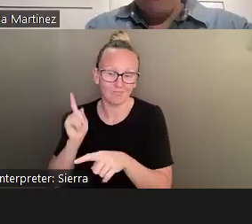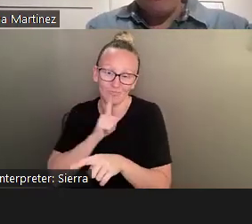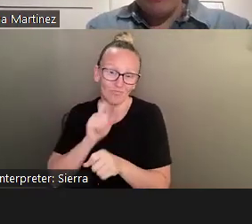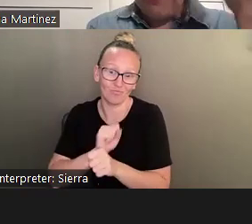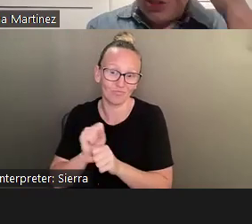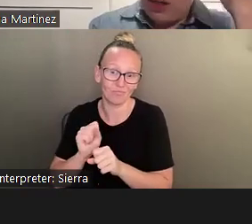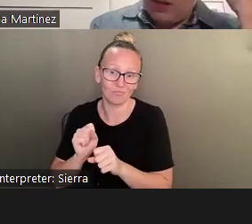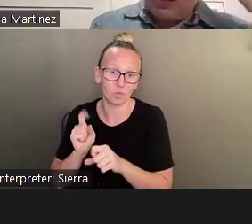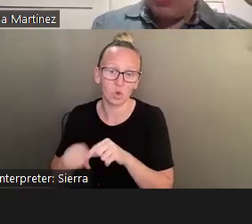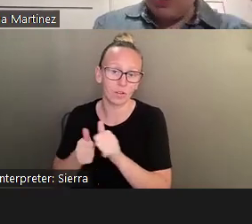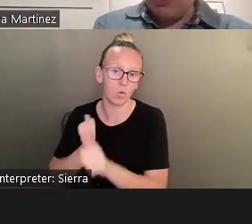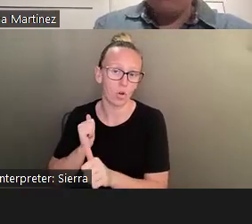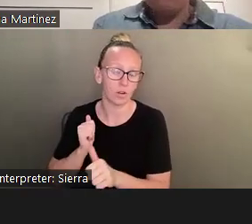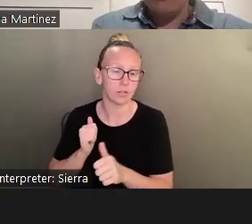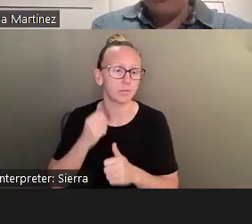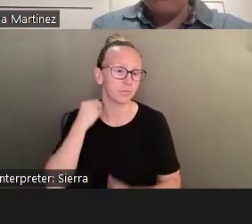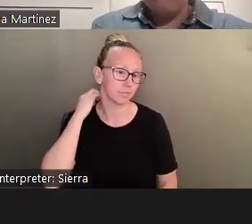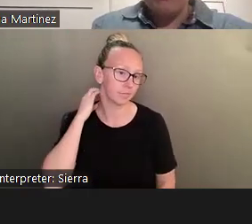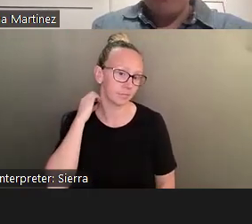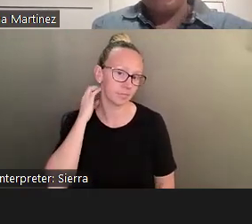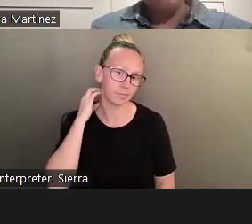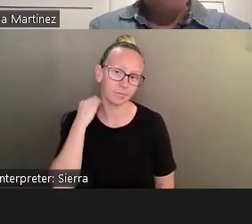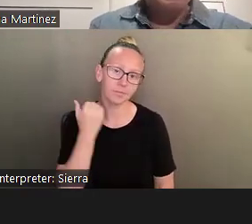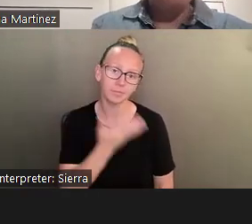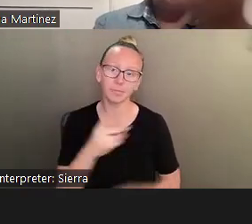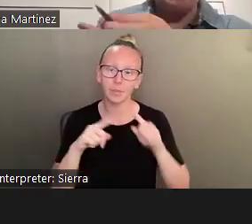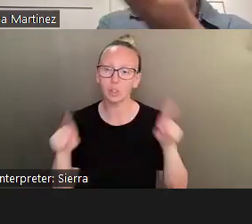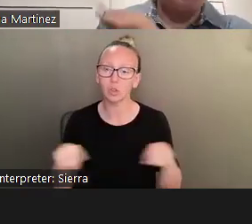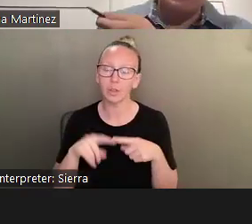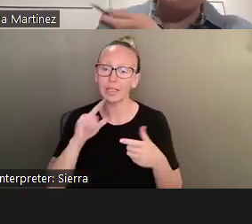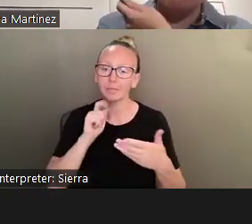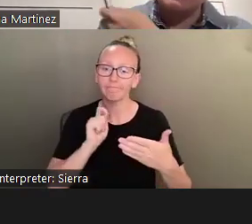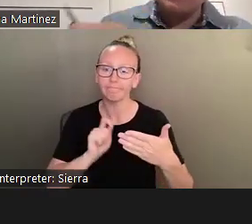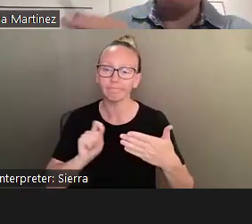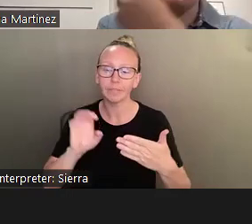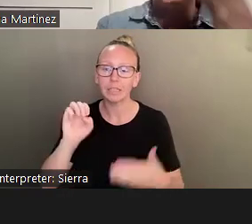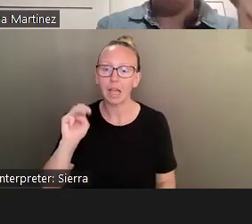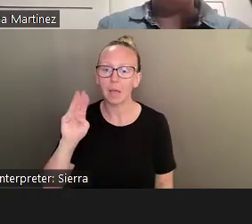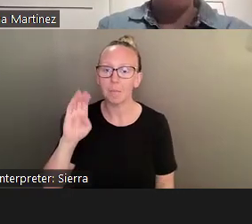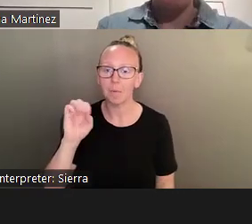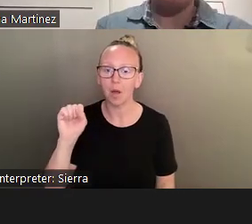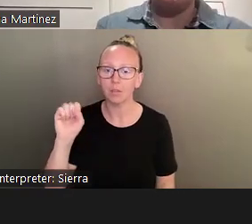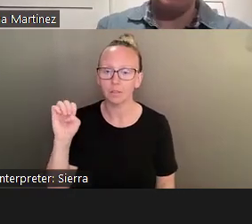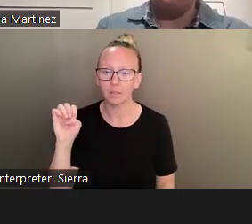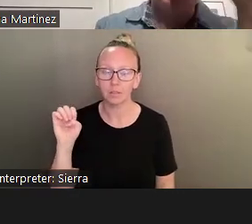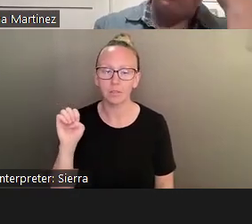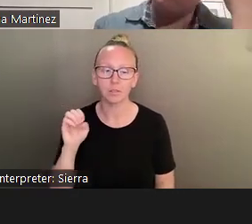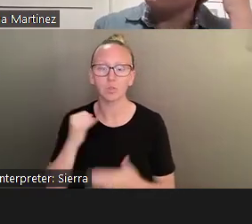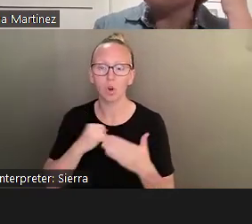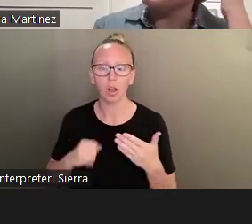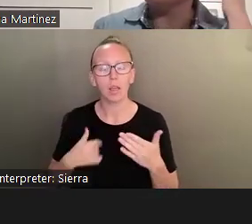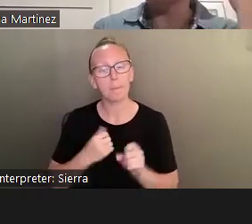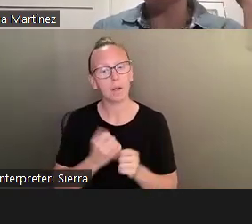And so what you're seeing on the screen is a embossed drawing, which I make a lot of them now, but I started making